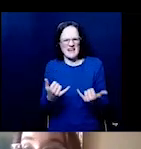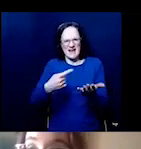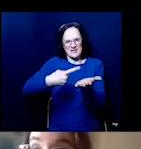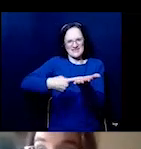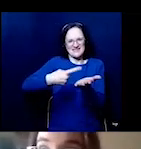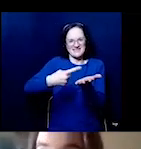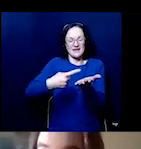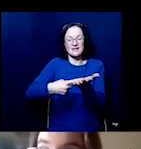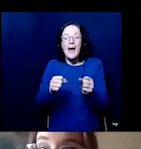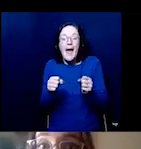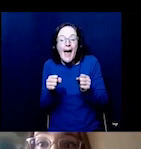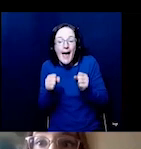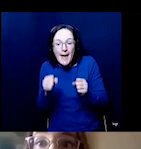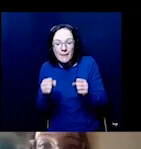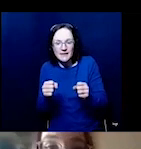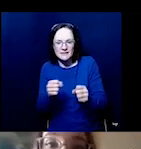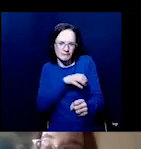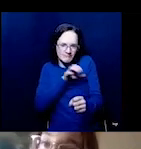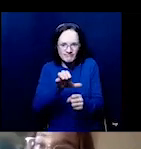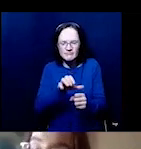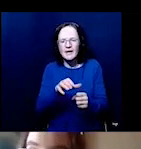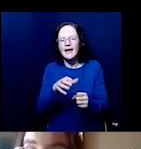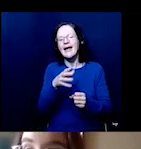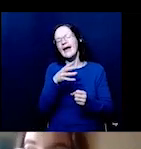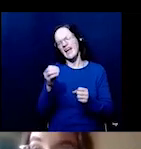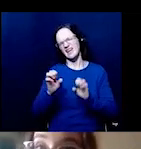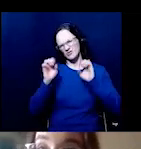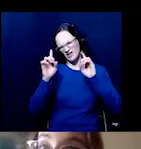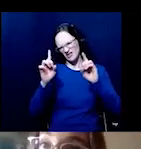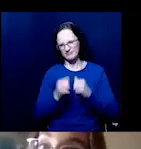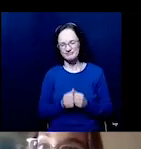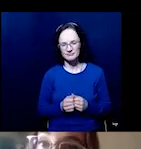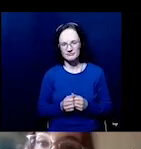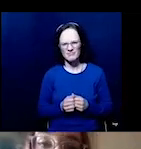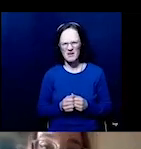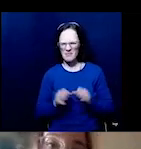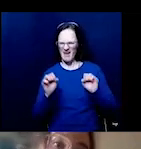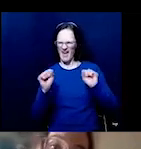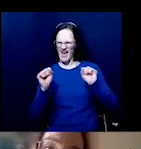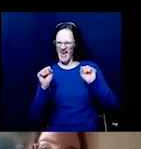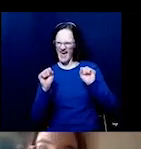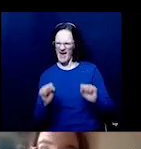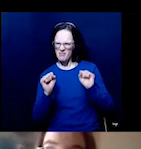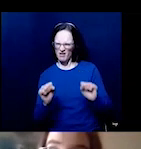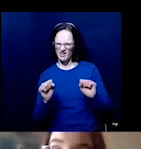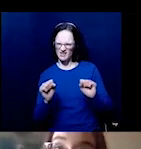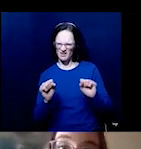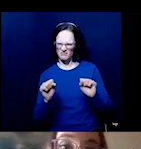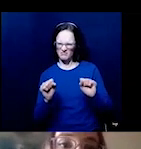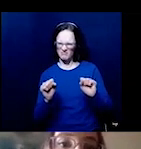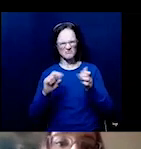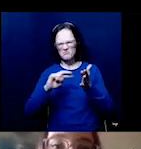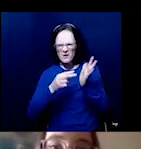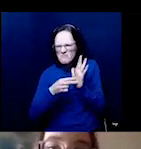education. My name is Zaréma Bulgak. And before we get started, we're just going to see what ableism is. Like this, for sure, we're all on the same page.